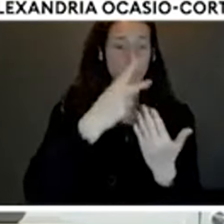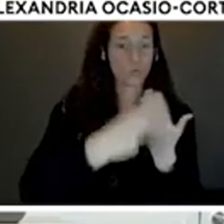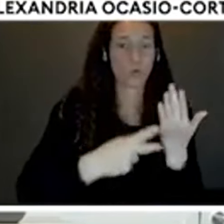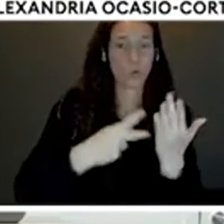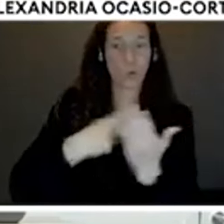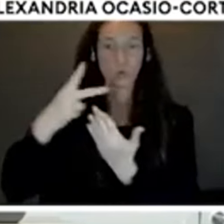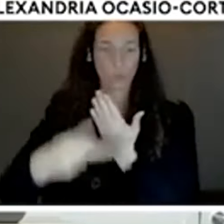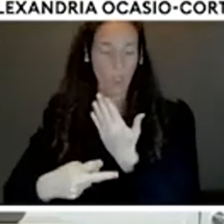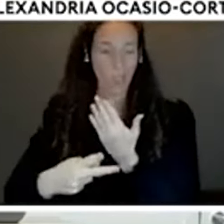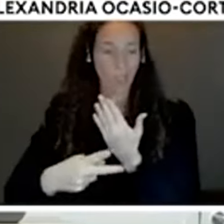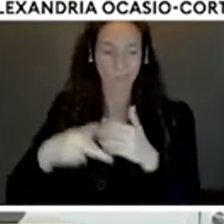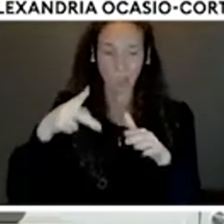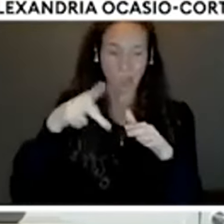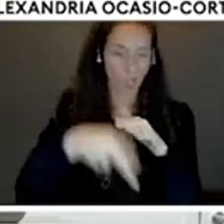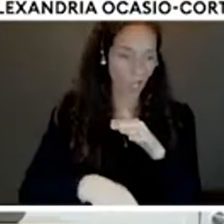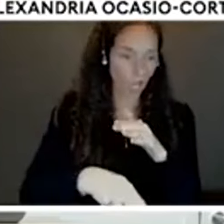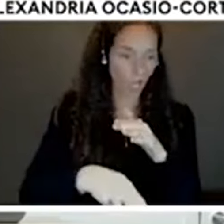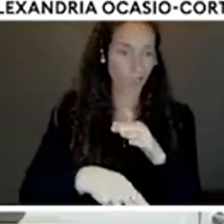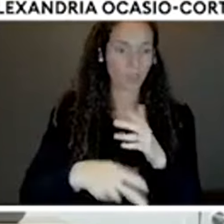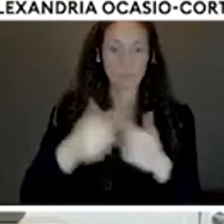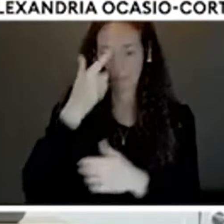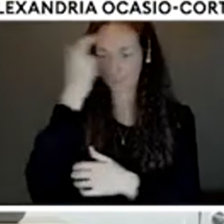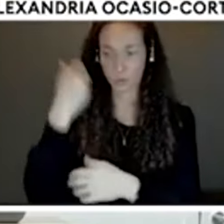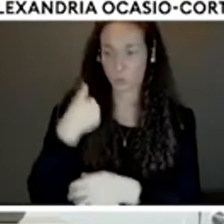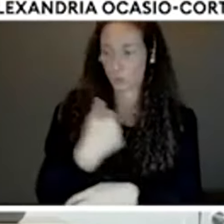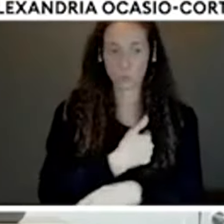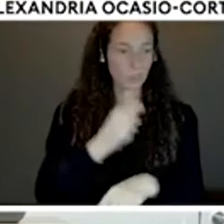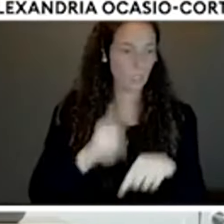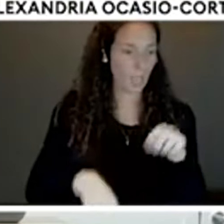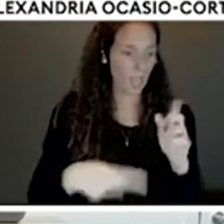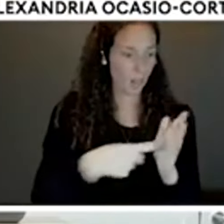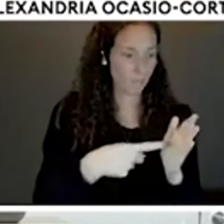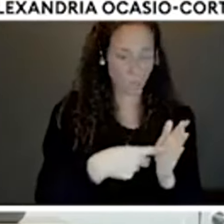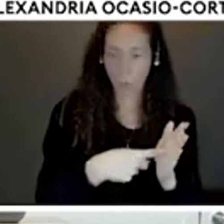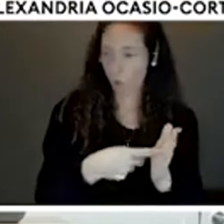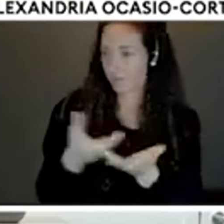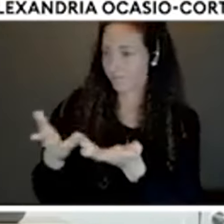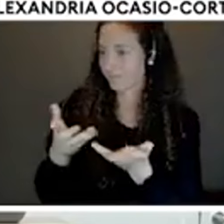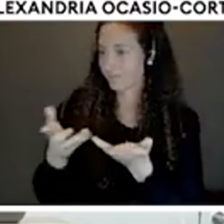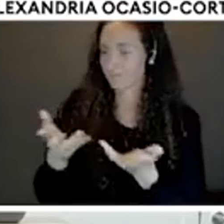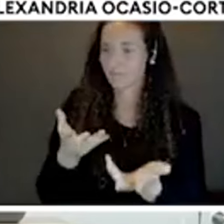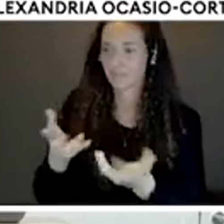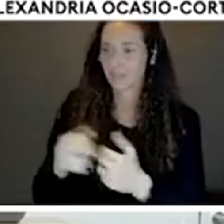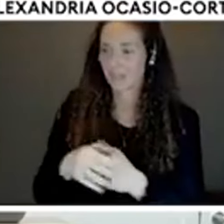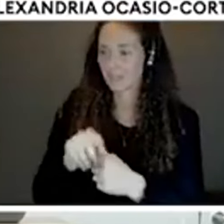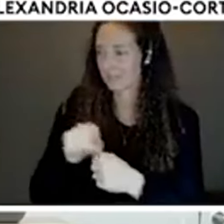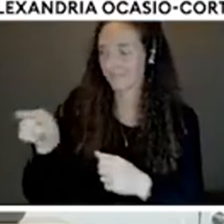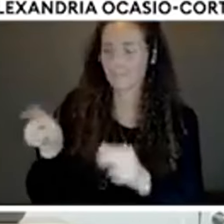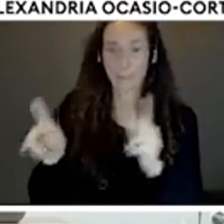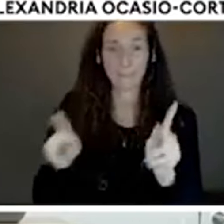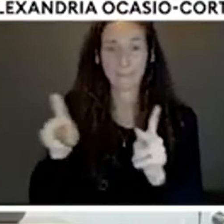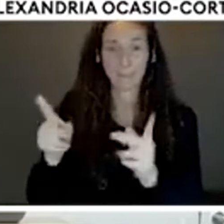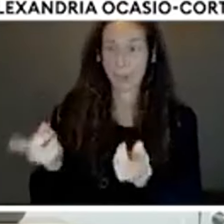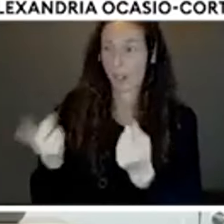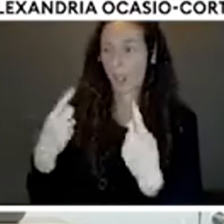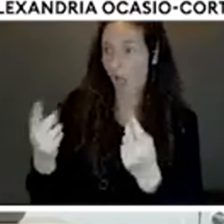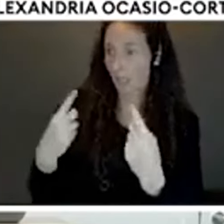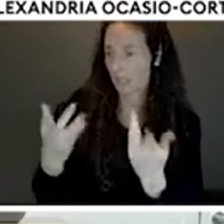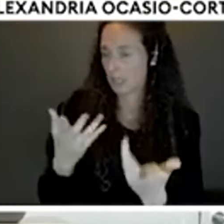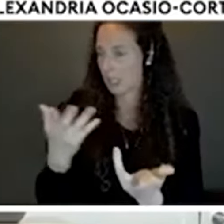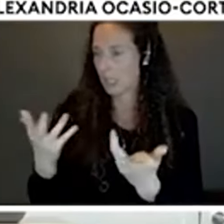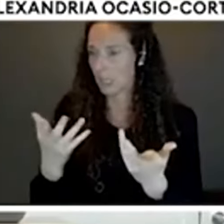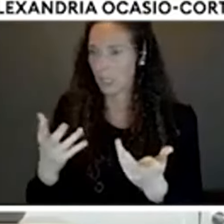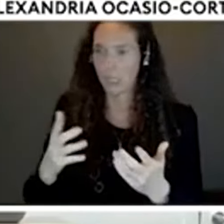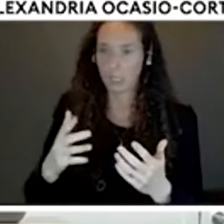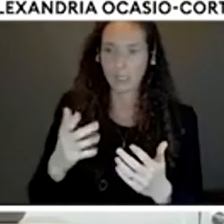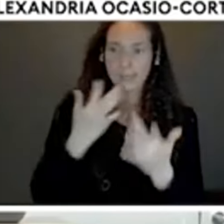coming across the border. And why don't they have a better screening process for the people that are coming across the